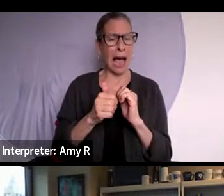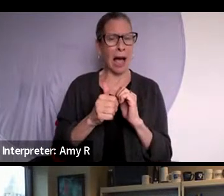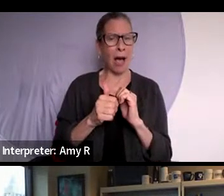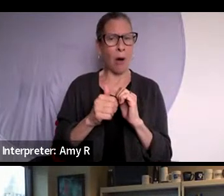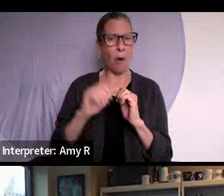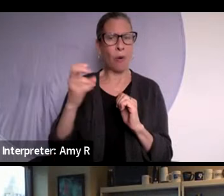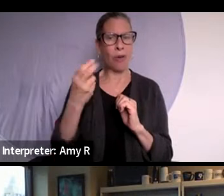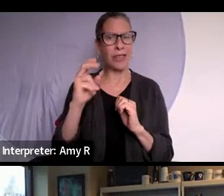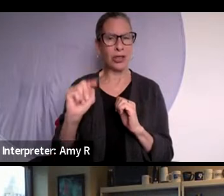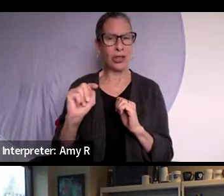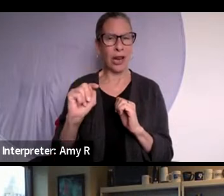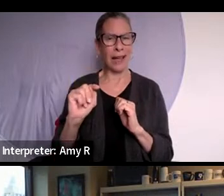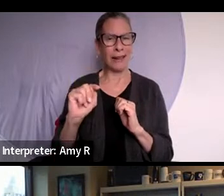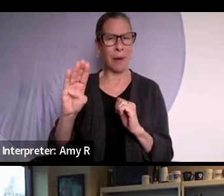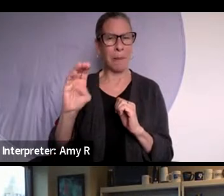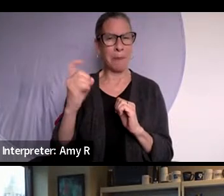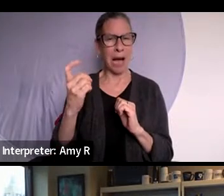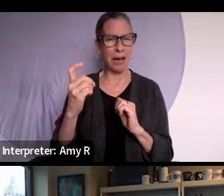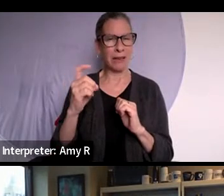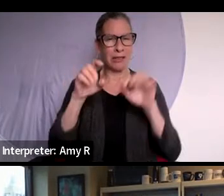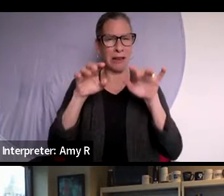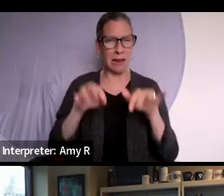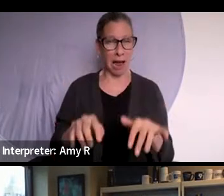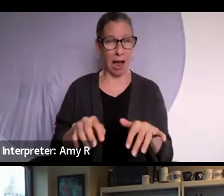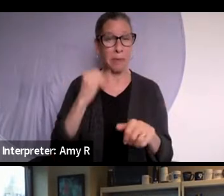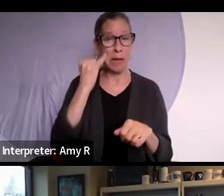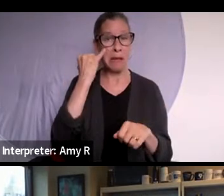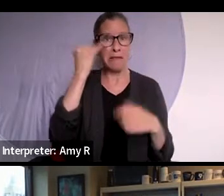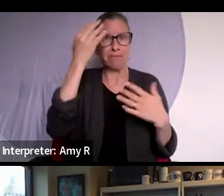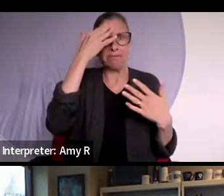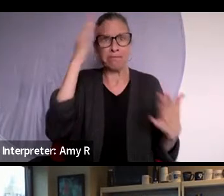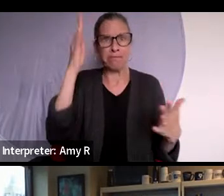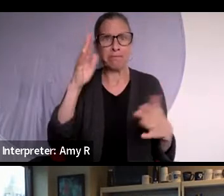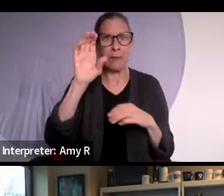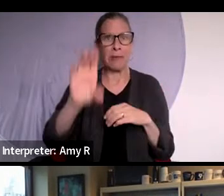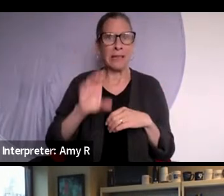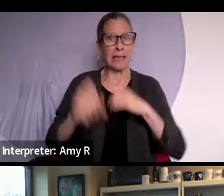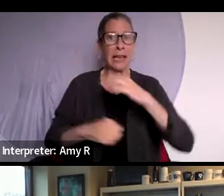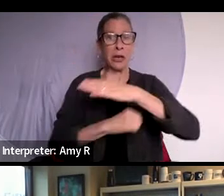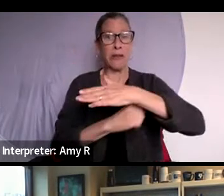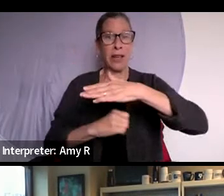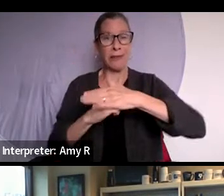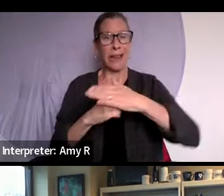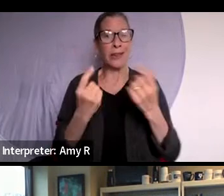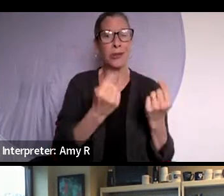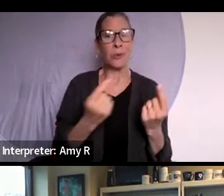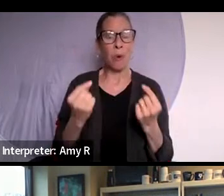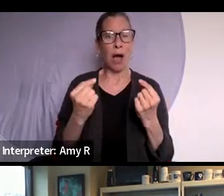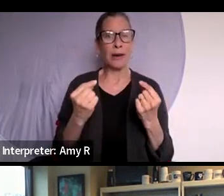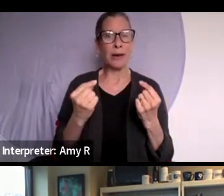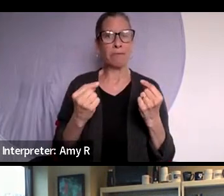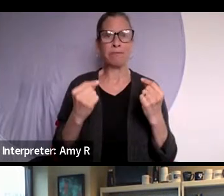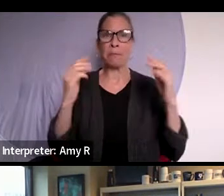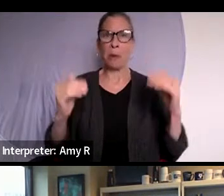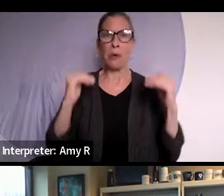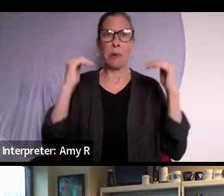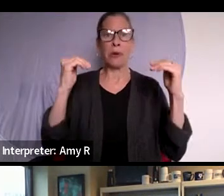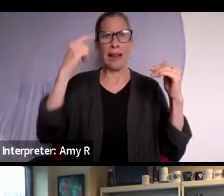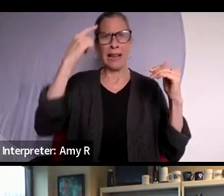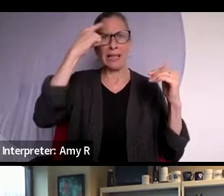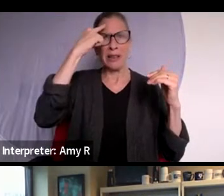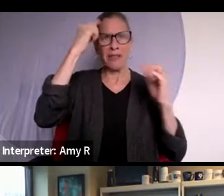chat feature. For those of you who are not familiar with the Century Foundation, we're a progressive think tank that